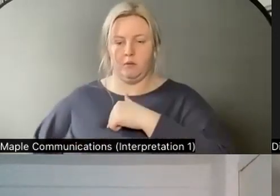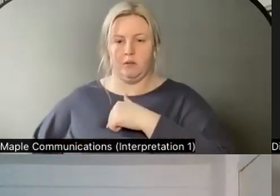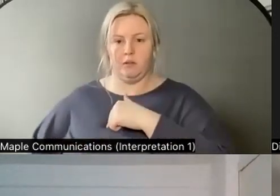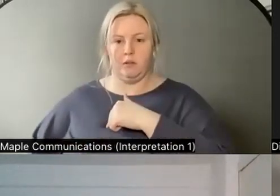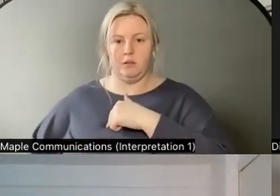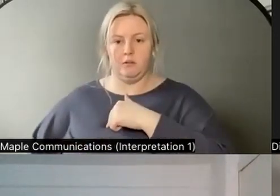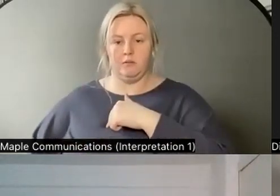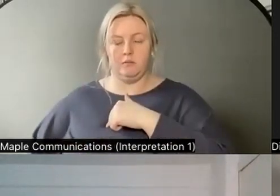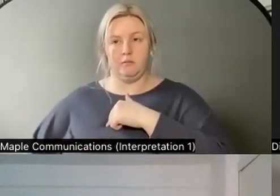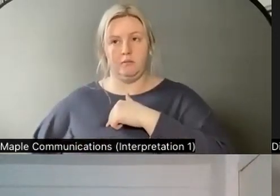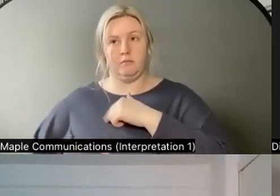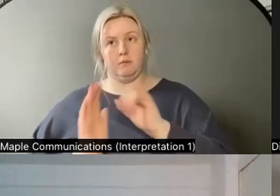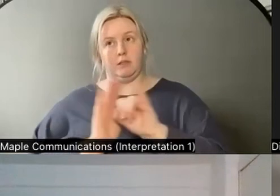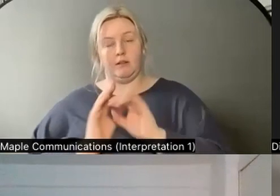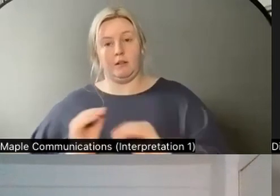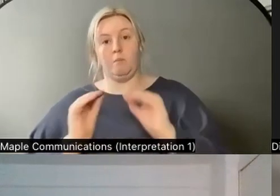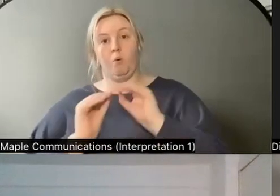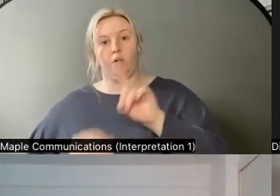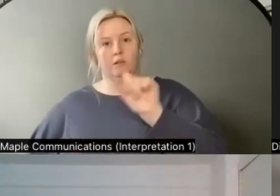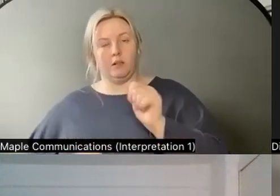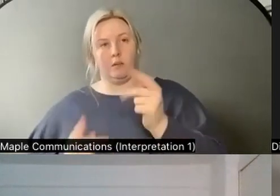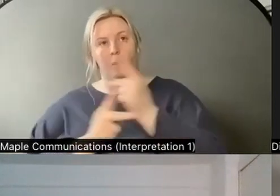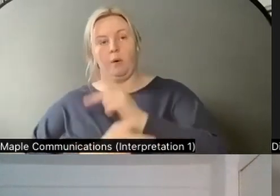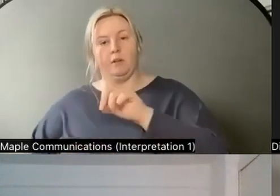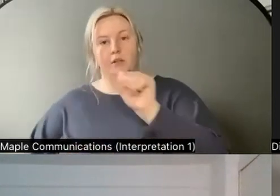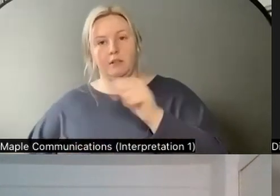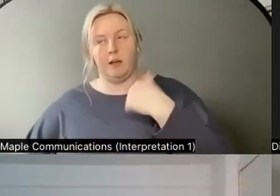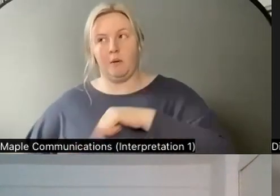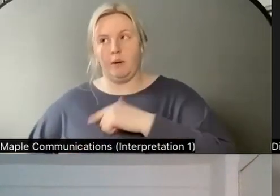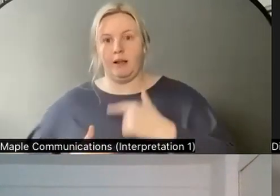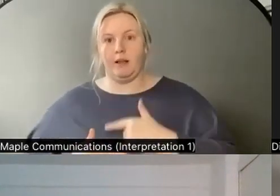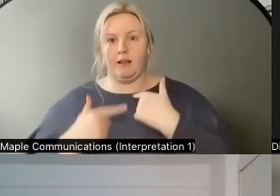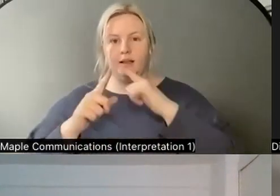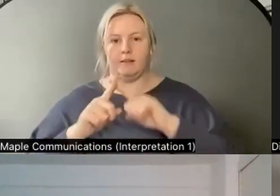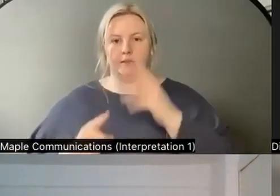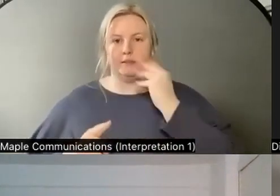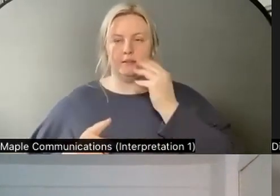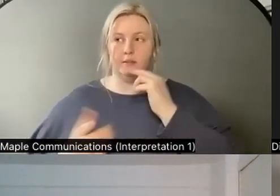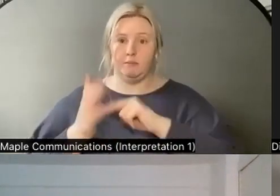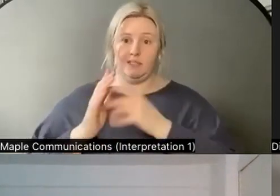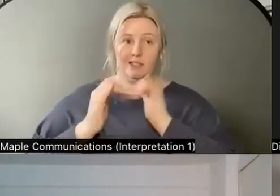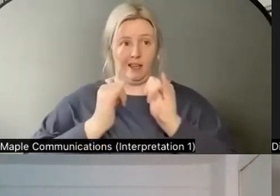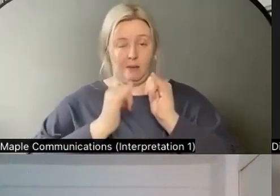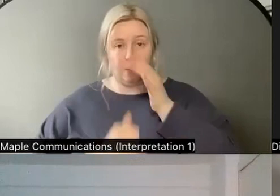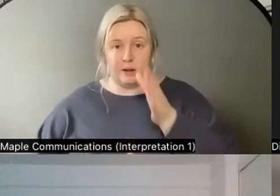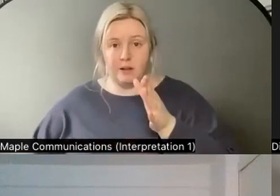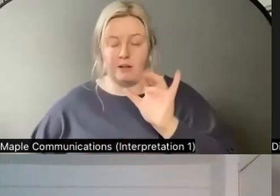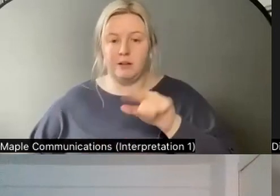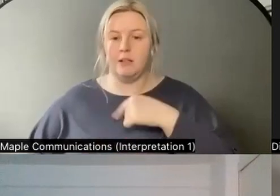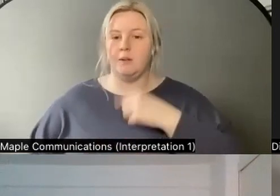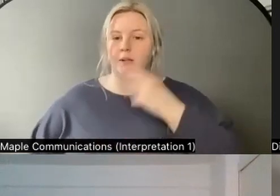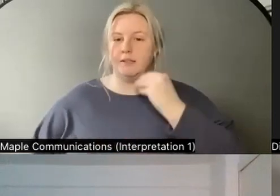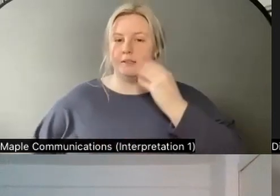disabled live with and live under. And that's something I experienced myself. Is I had